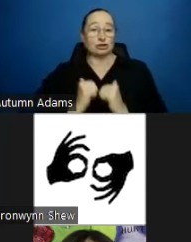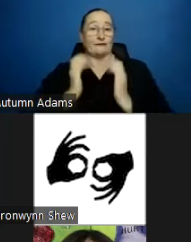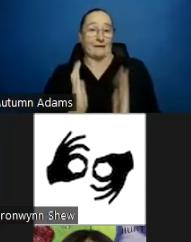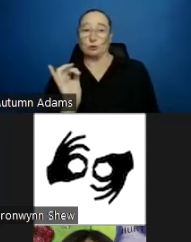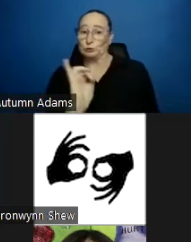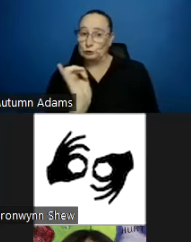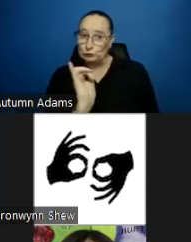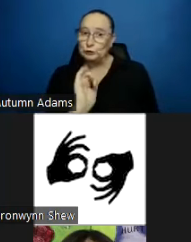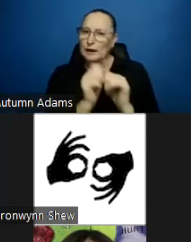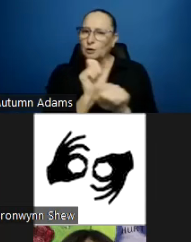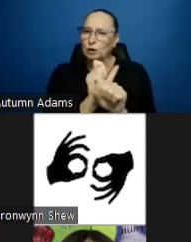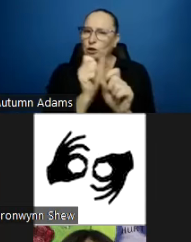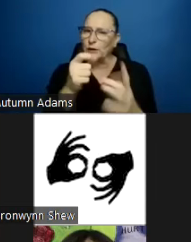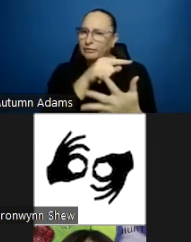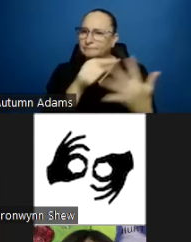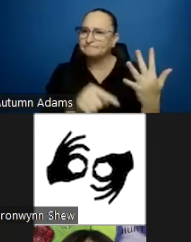slide.